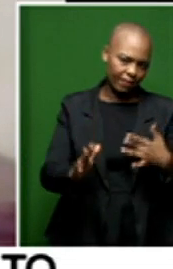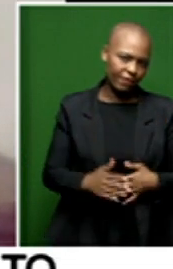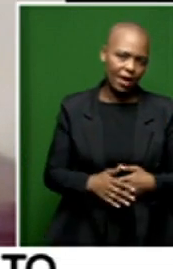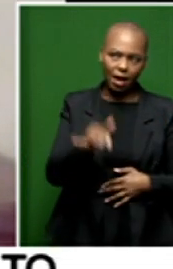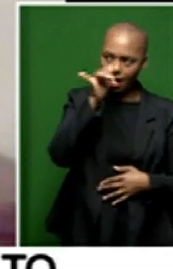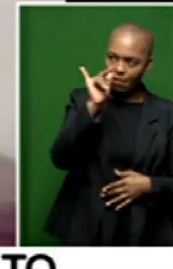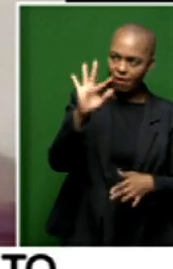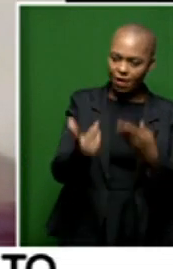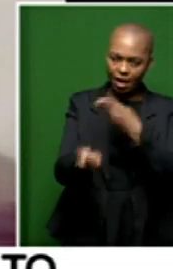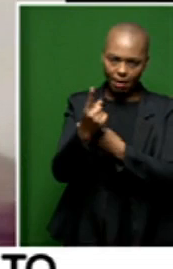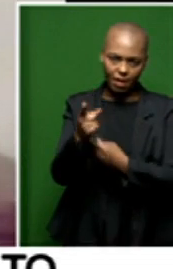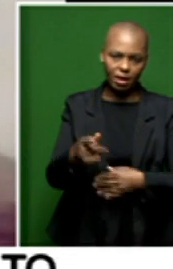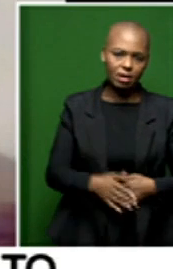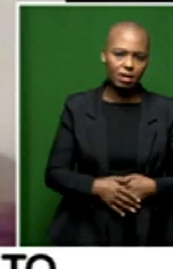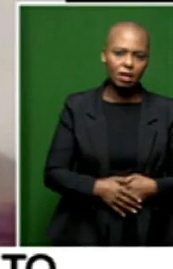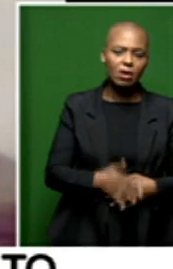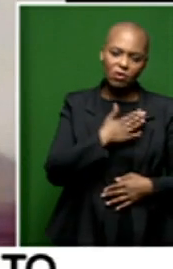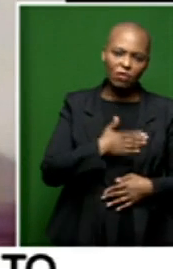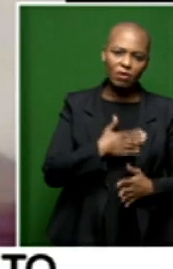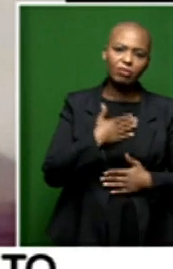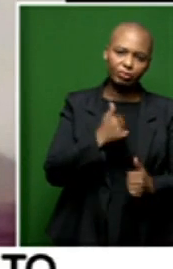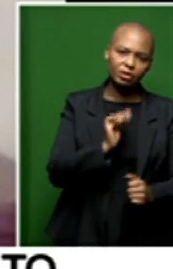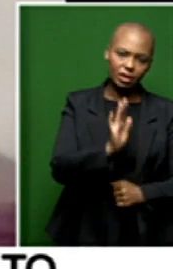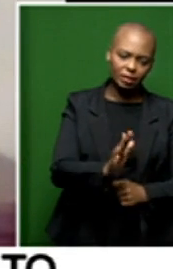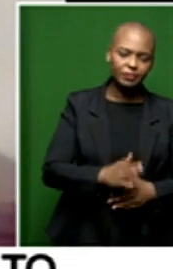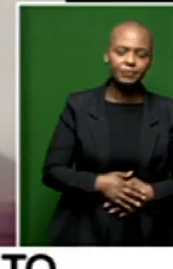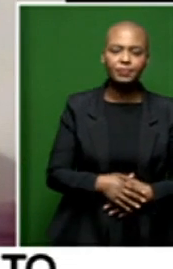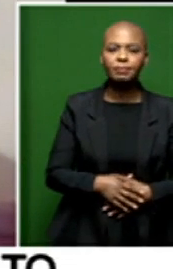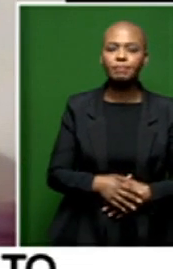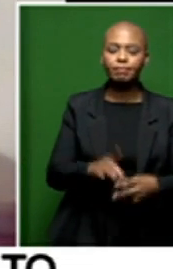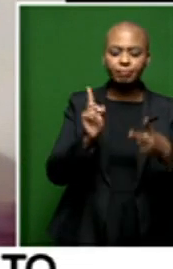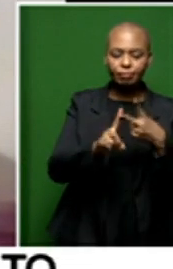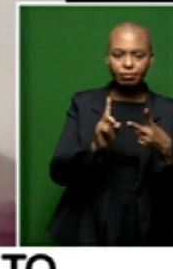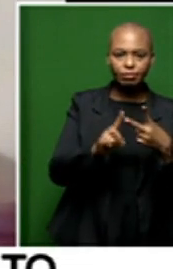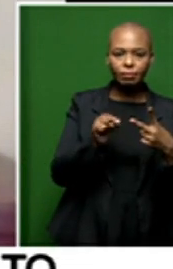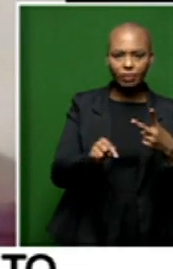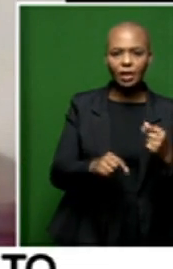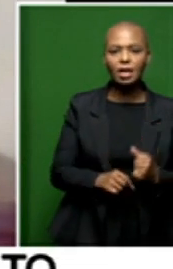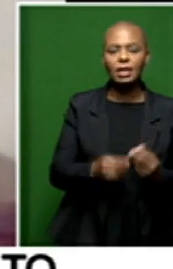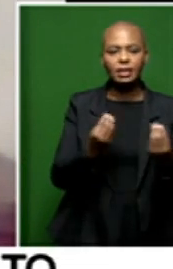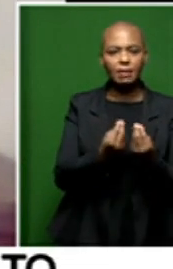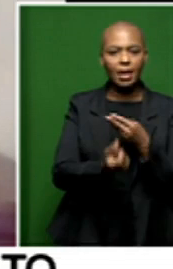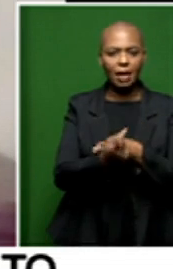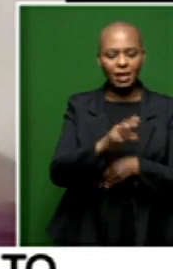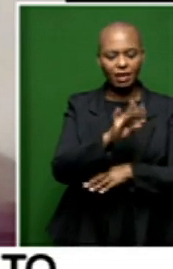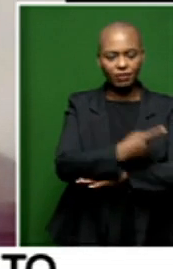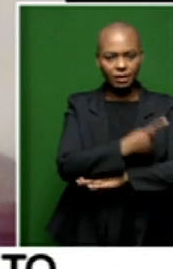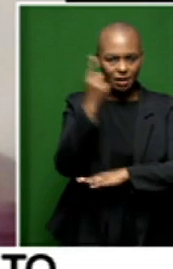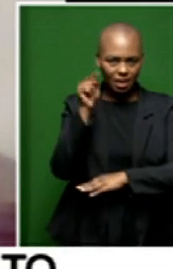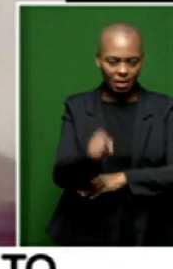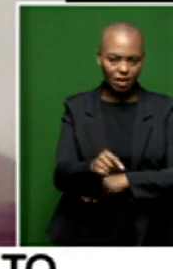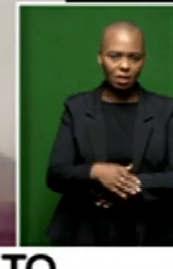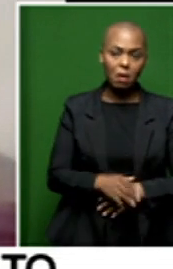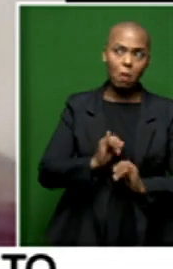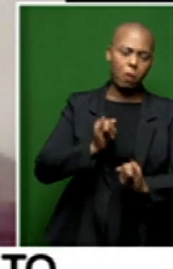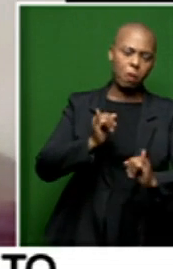crime that's going on our streets. Indeed. I think the other one is something that happens on a daily basis, and it's not as